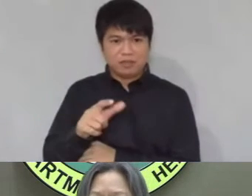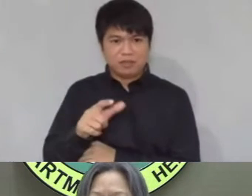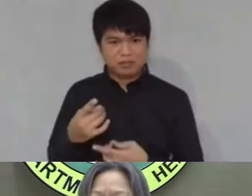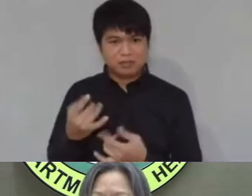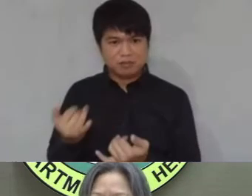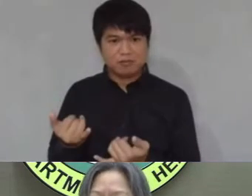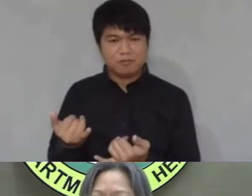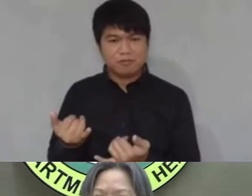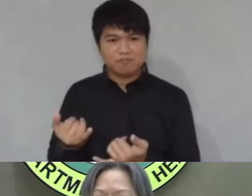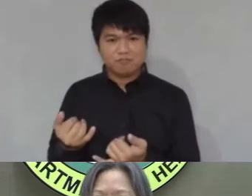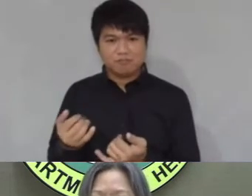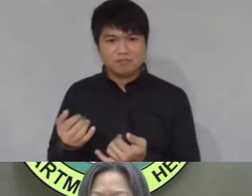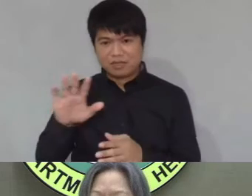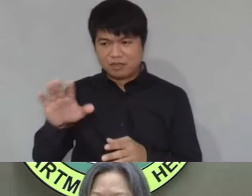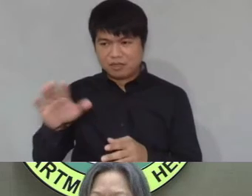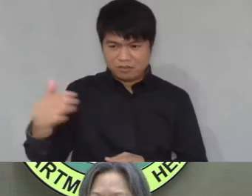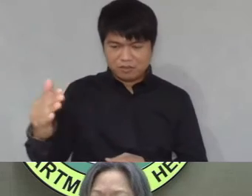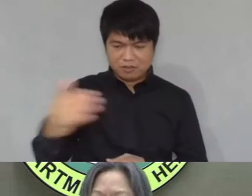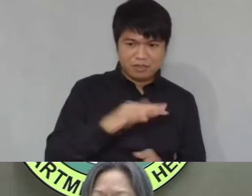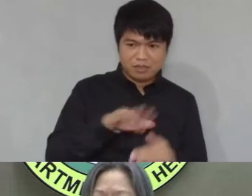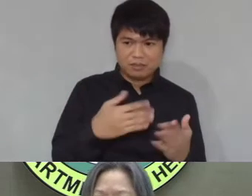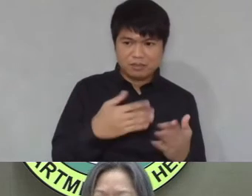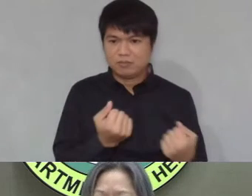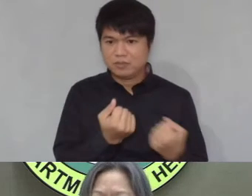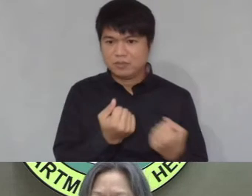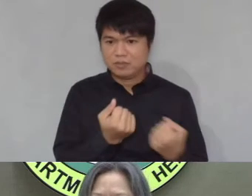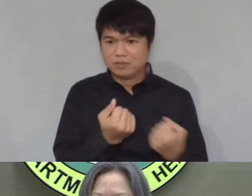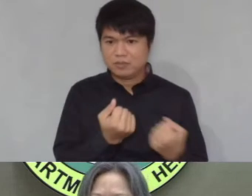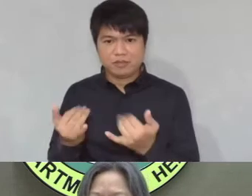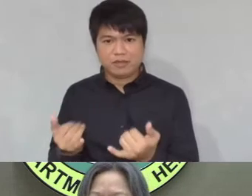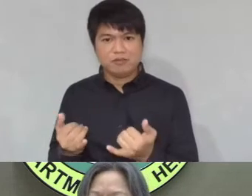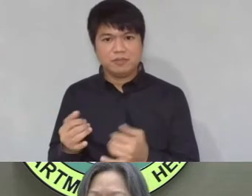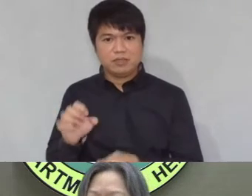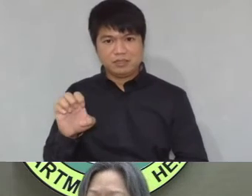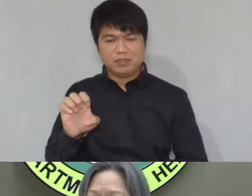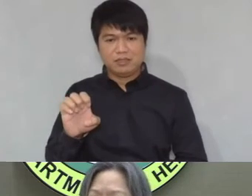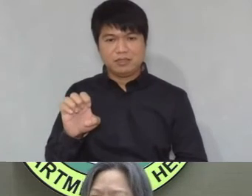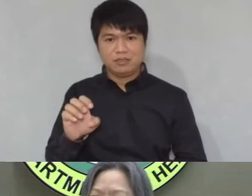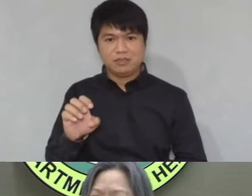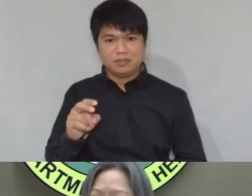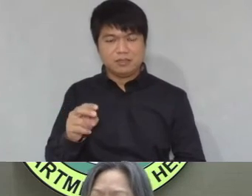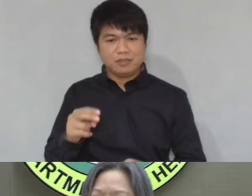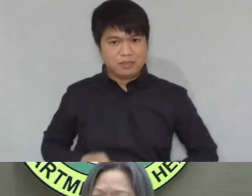once and for all say na okay, get all the stakeholders together and